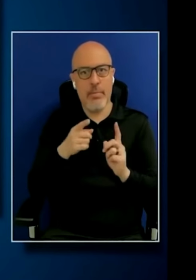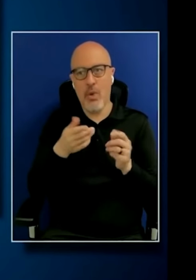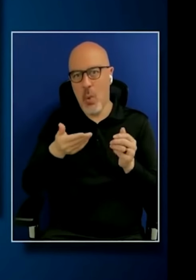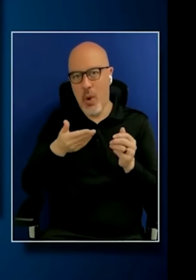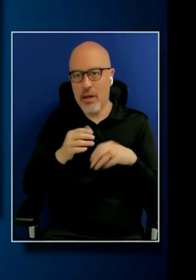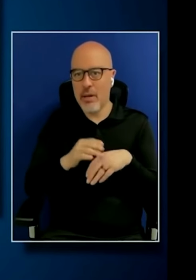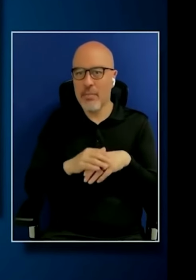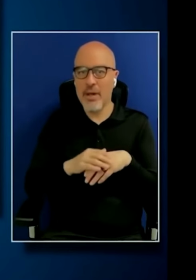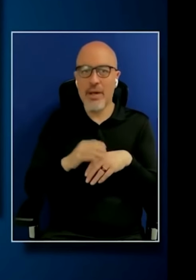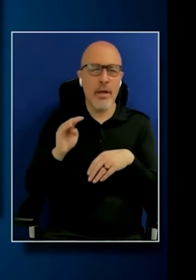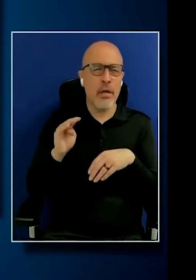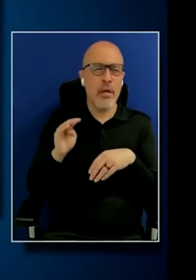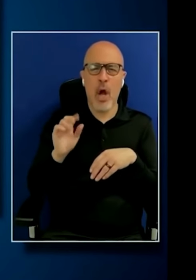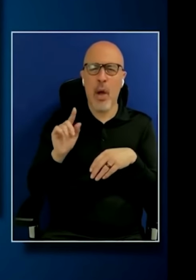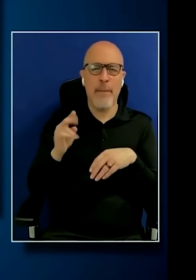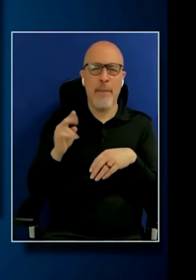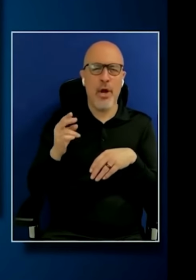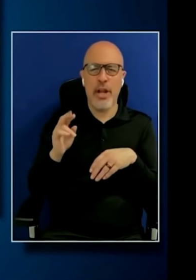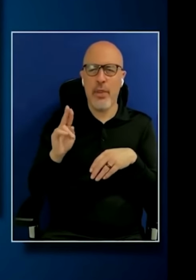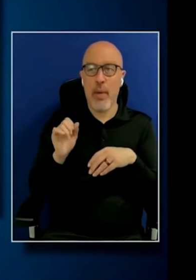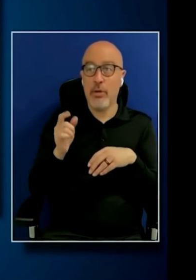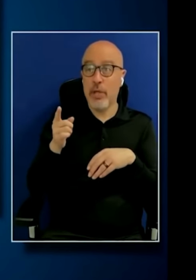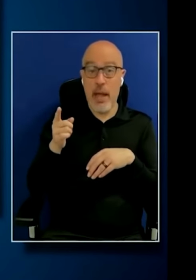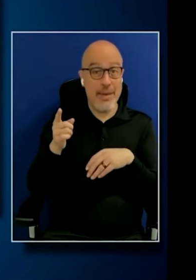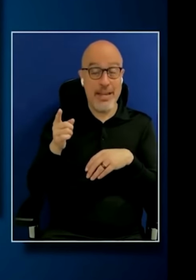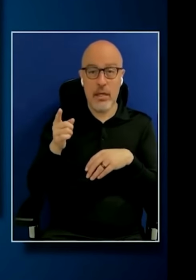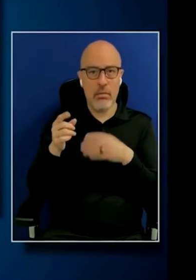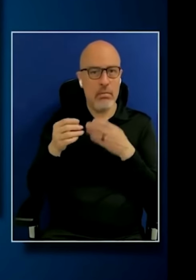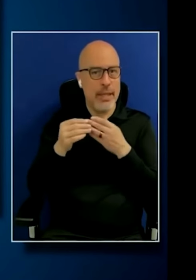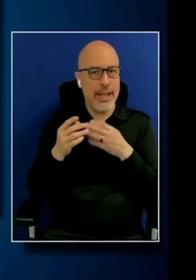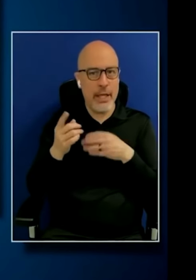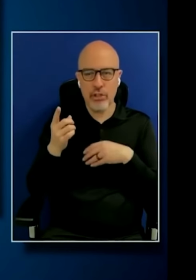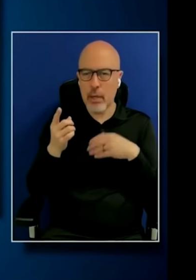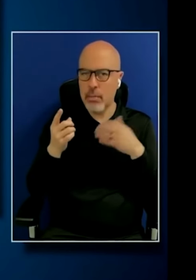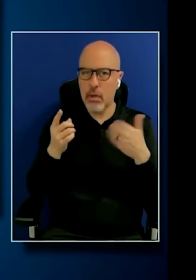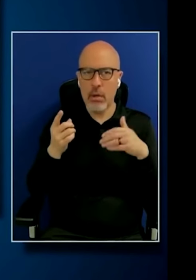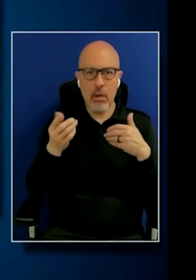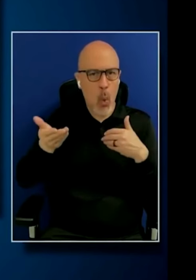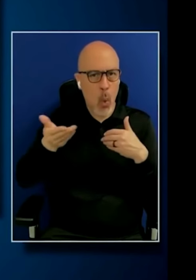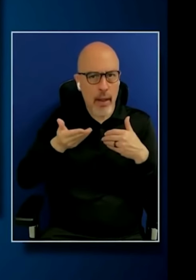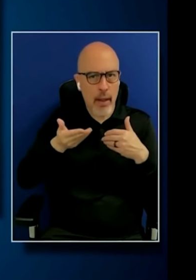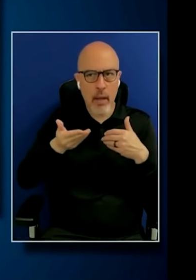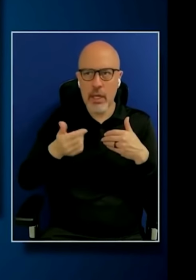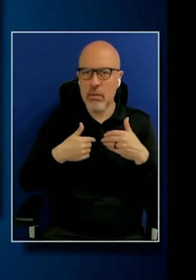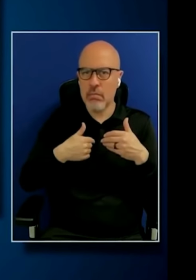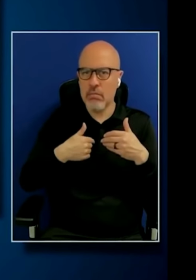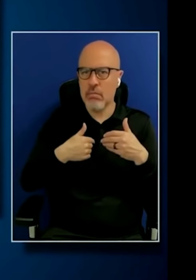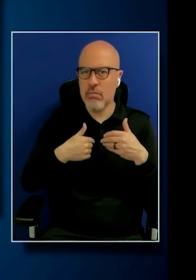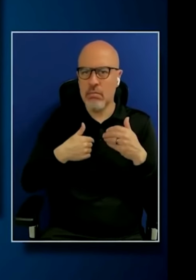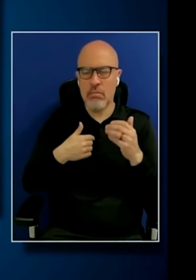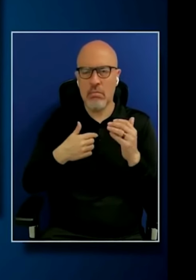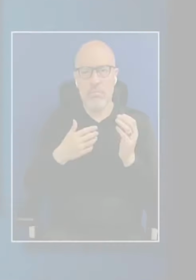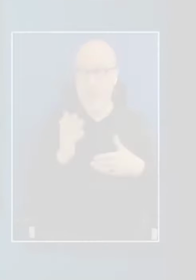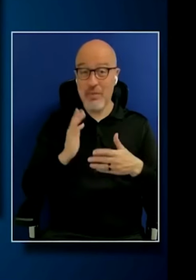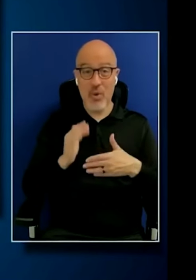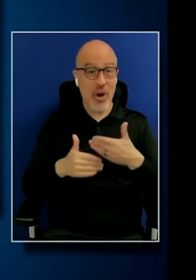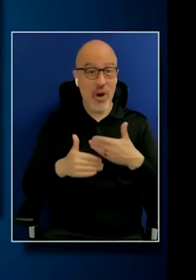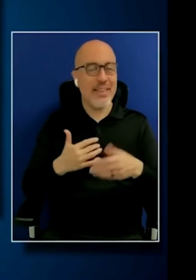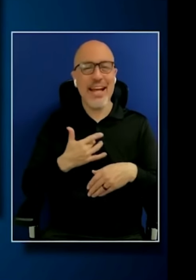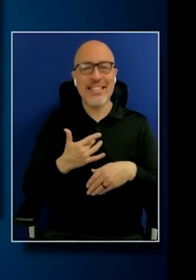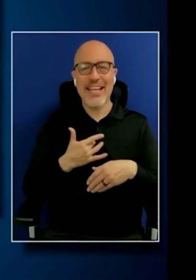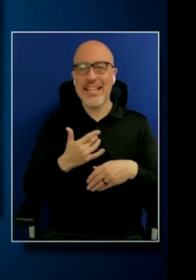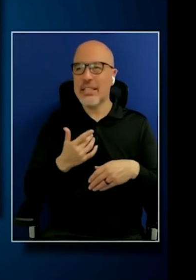and like our leadership over there has been so welcoming to like my like not at all secret gay agenda, and so I don't have to